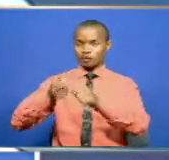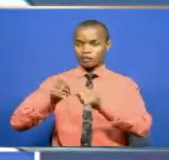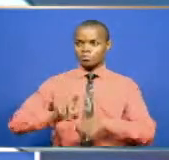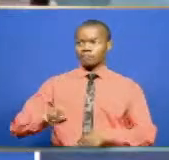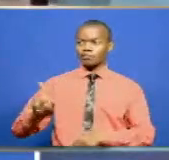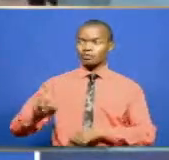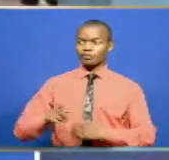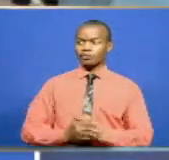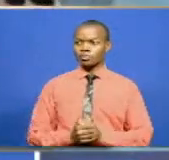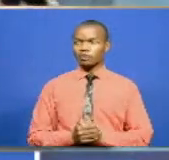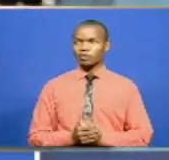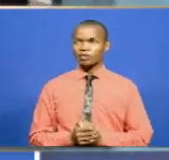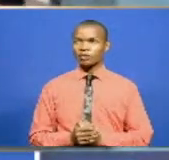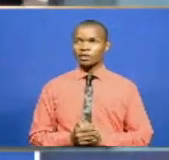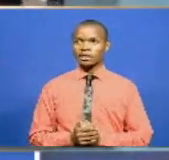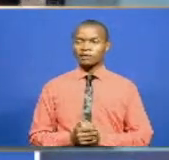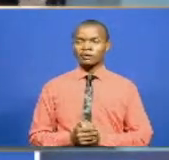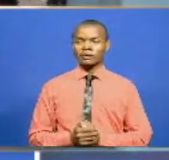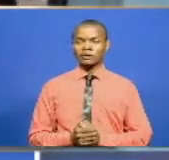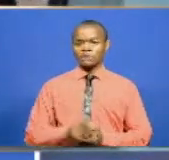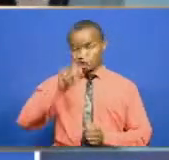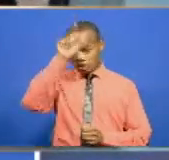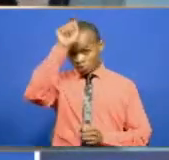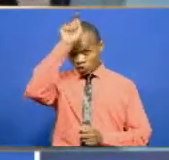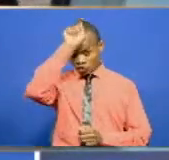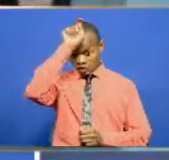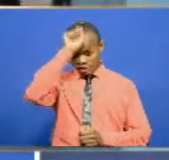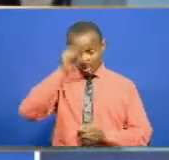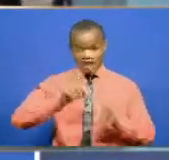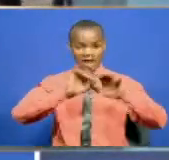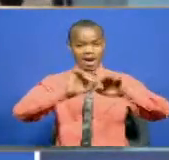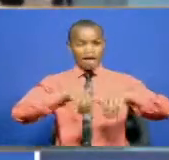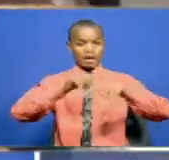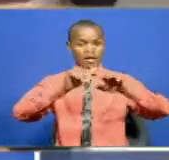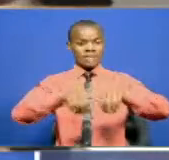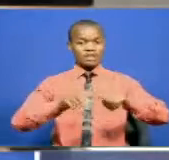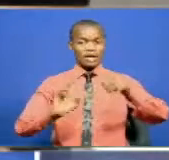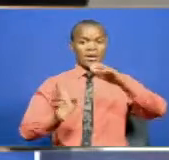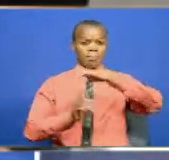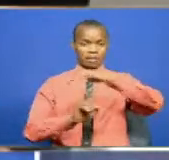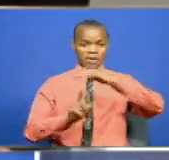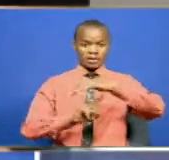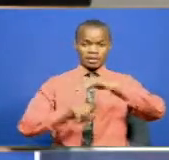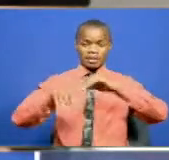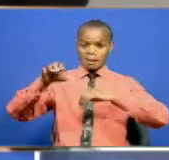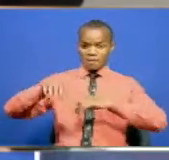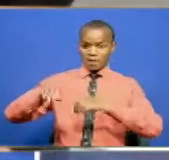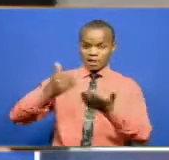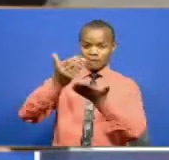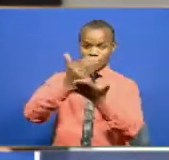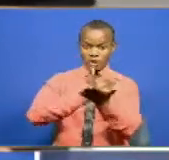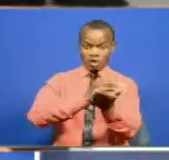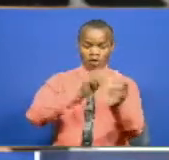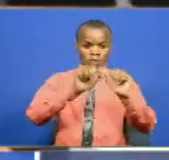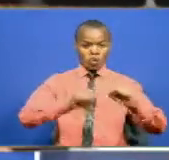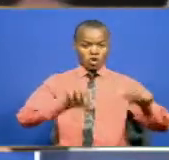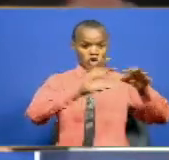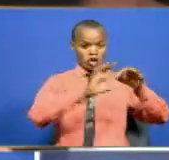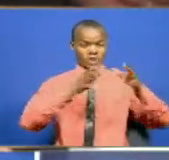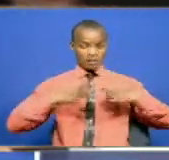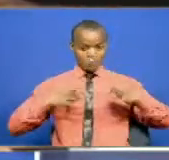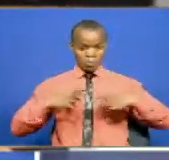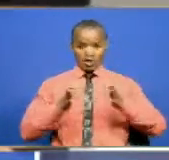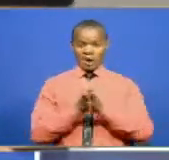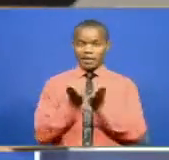roundup. Tunisia's Agriculture Ministry marketing program to connect producers directly with consumers aims to generate